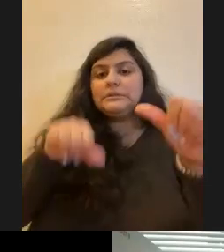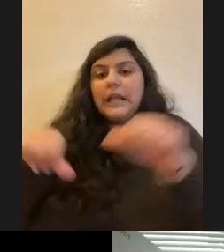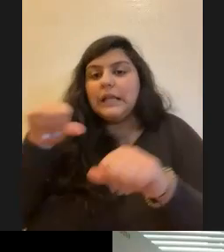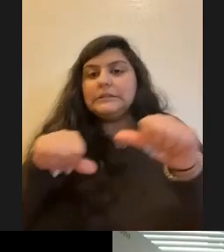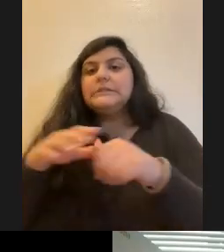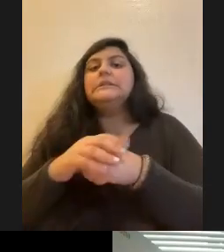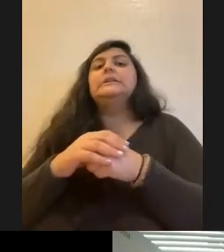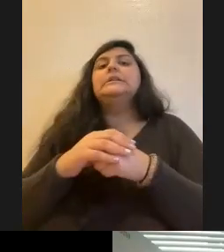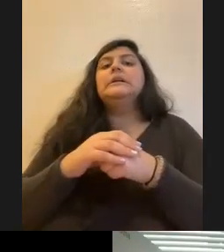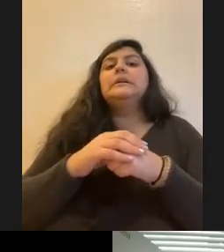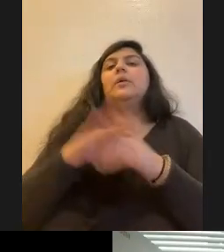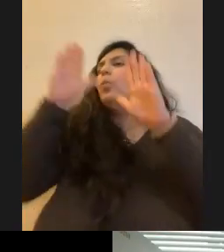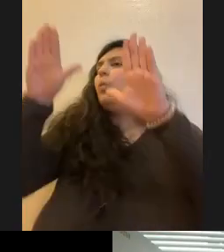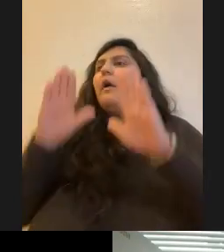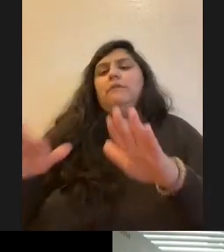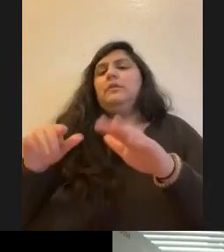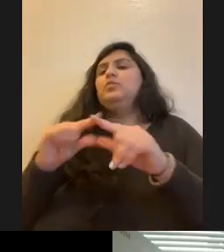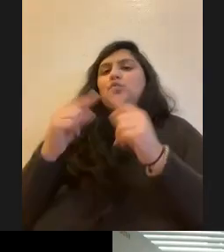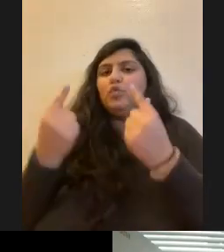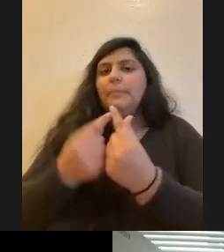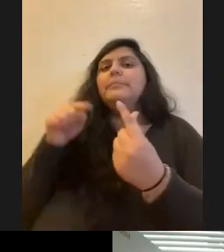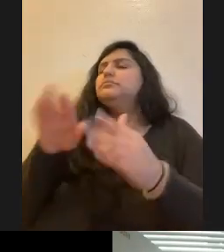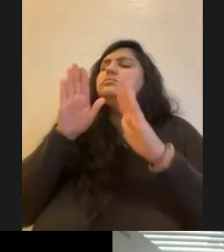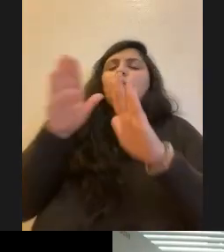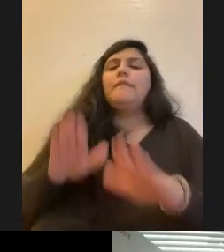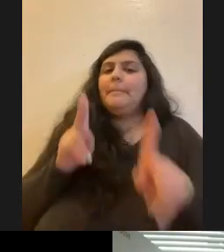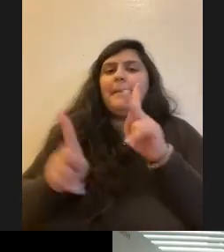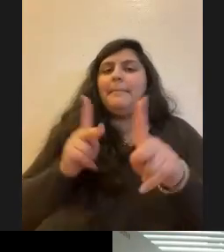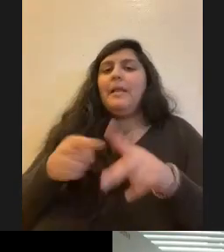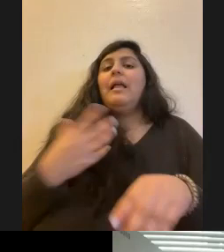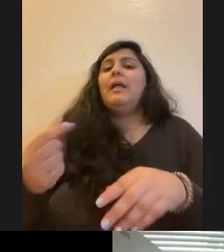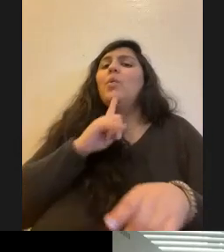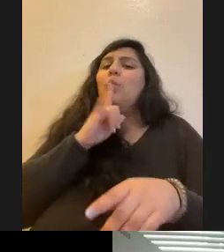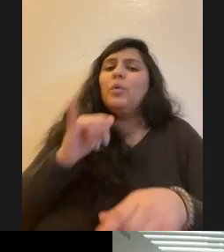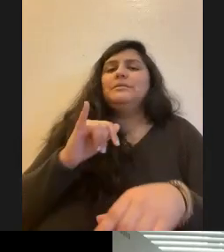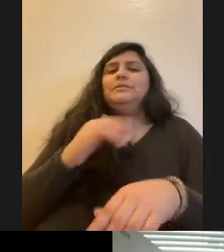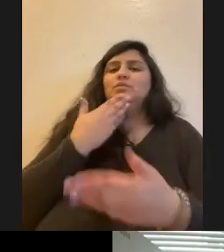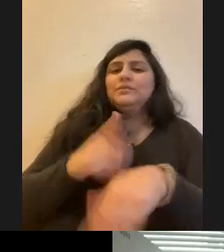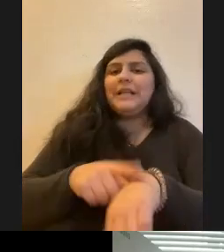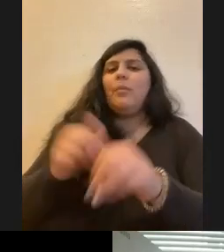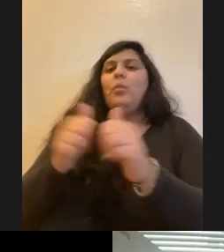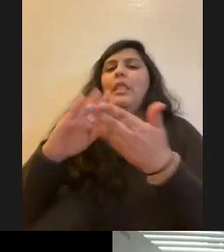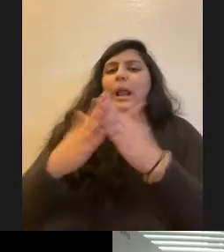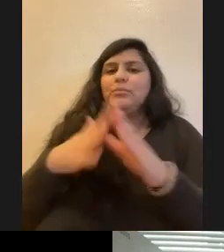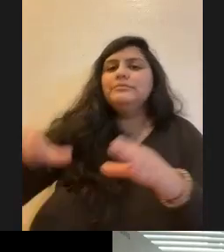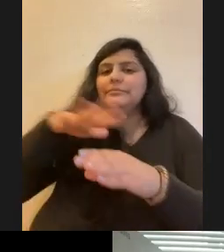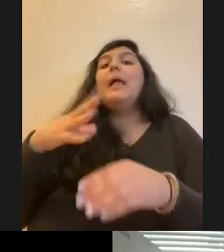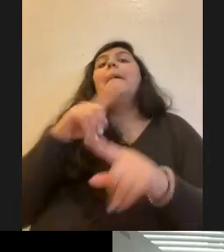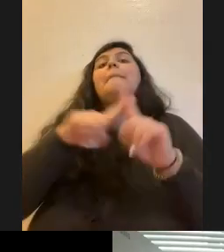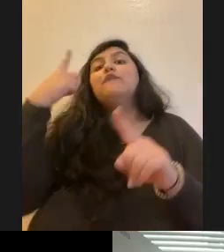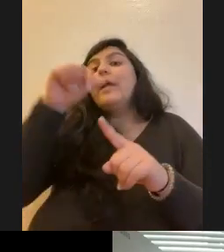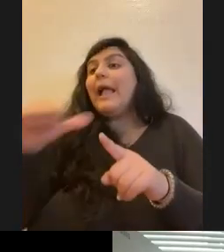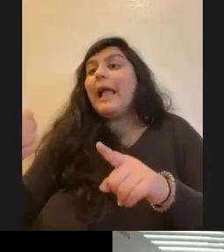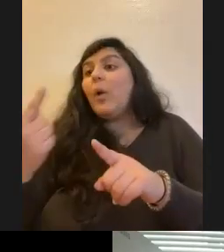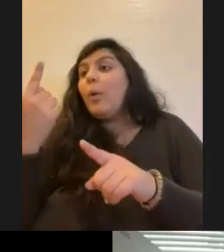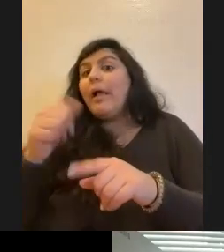group, and they're all lovely people, and it's great to have a little community. But I also recommend for anyone else, there's a whole